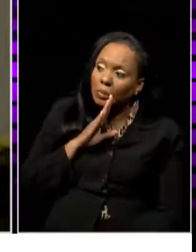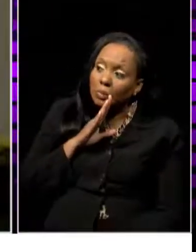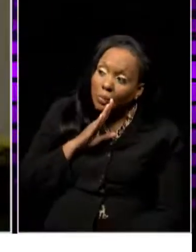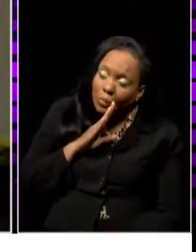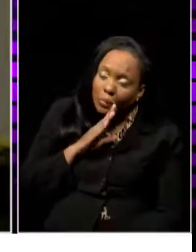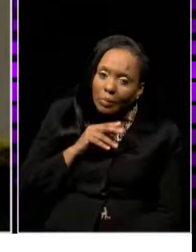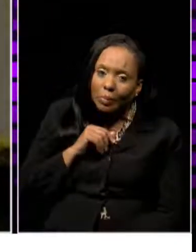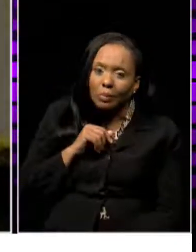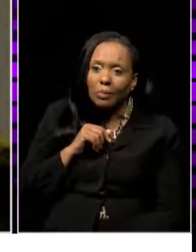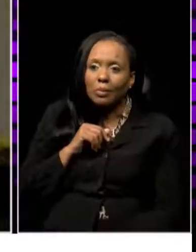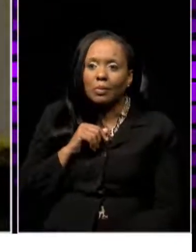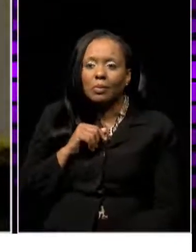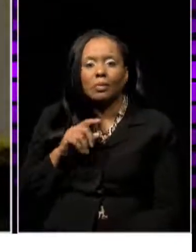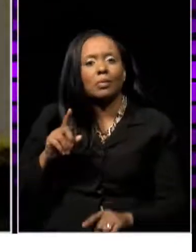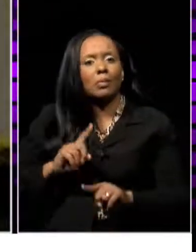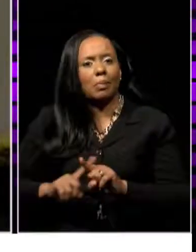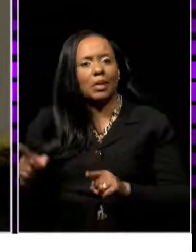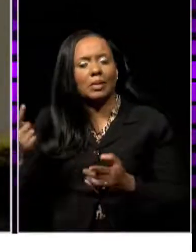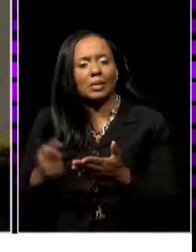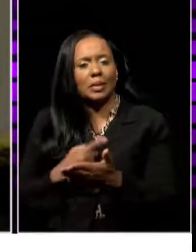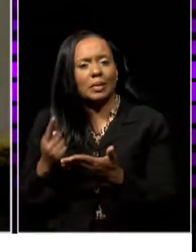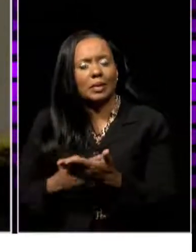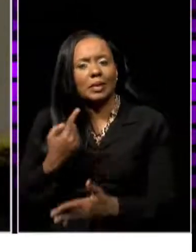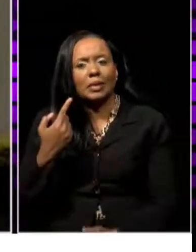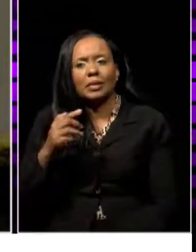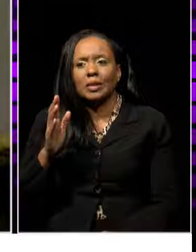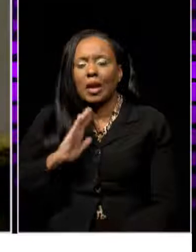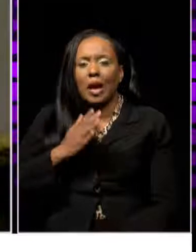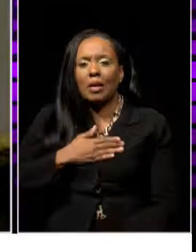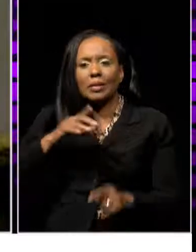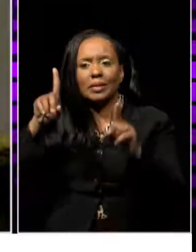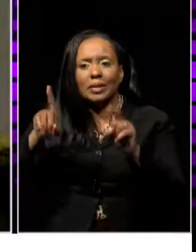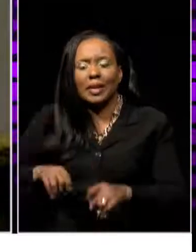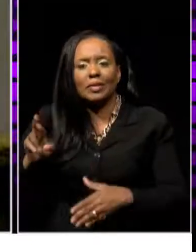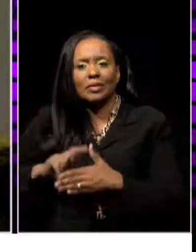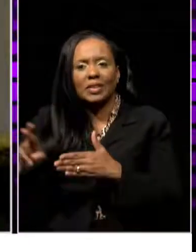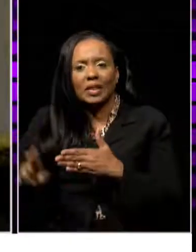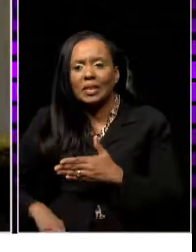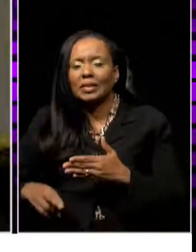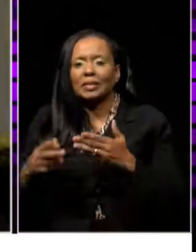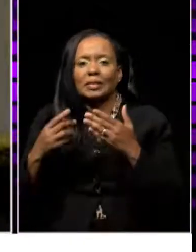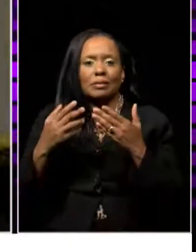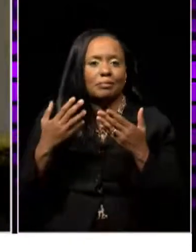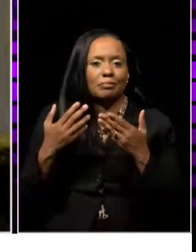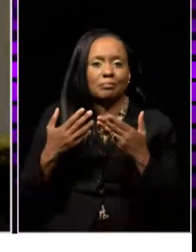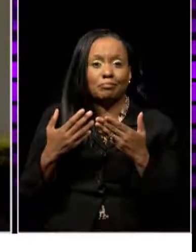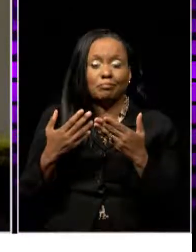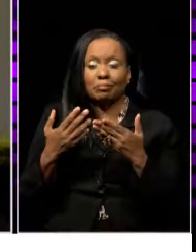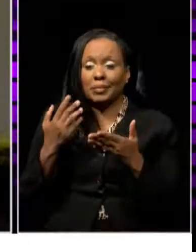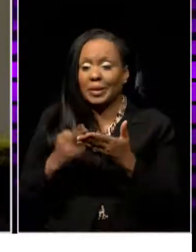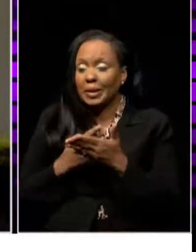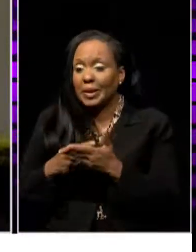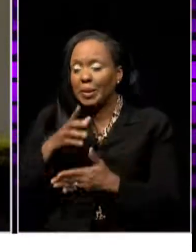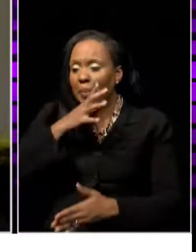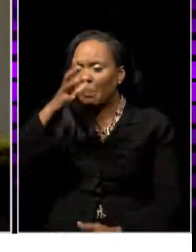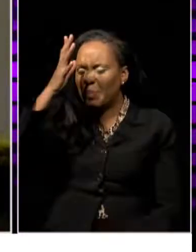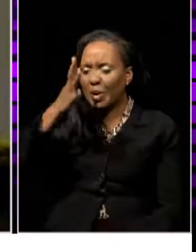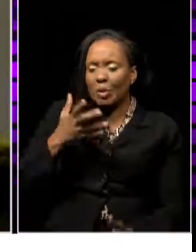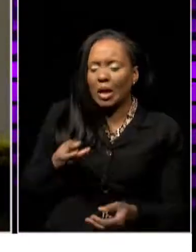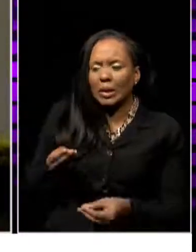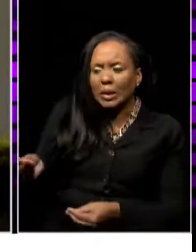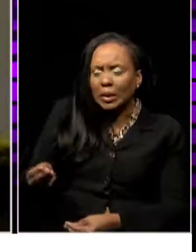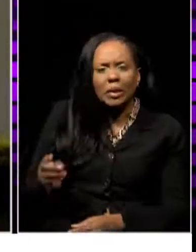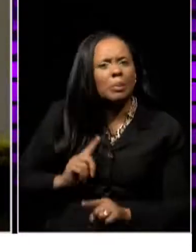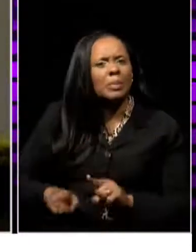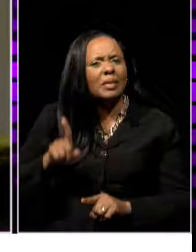sometimes in that test result. And my child's success is that parents sometimes don't realize that they're hindering